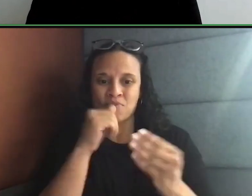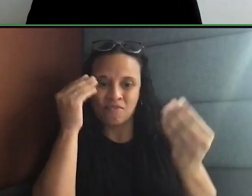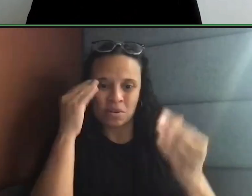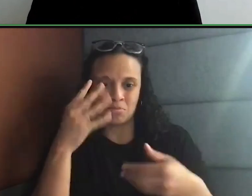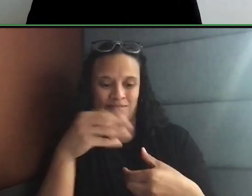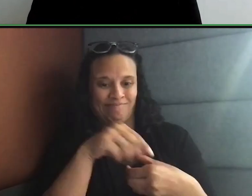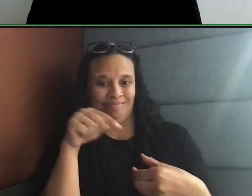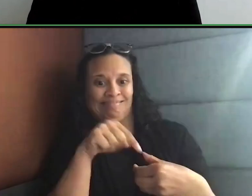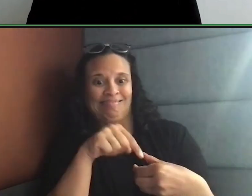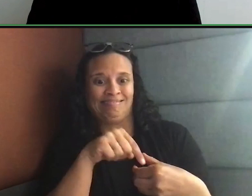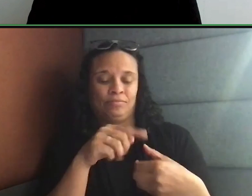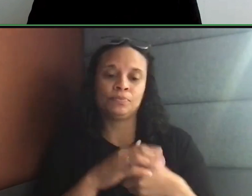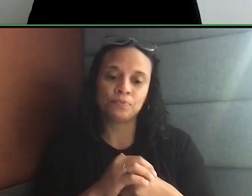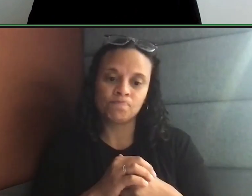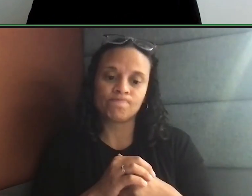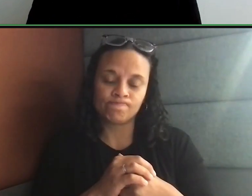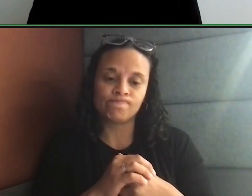Next slide, please.